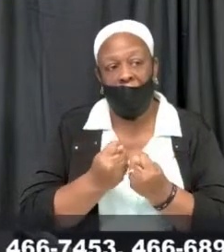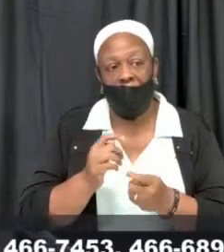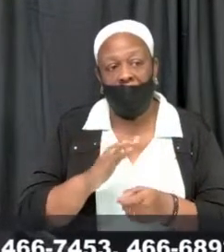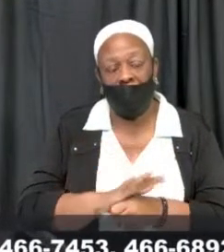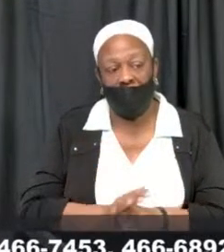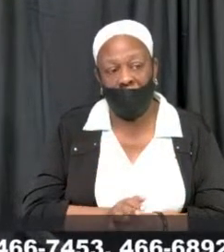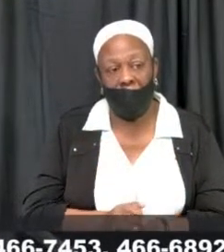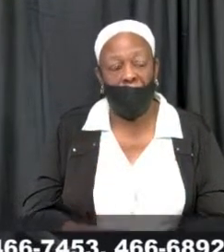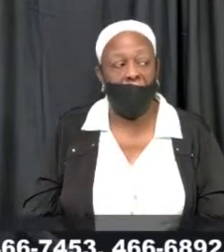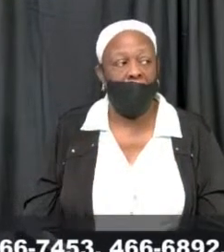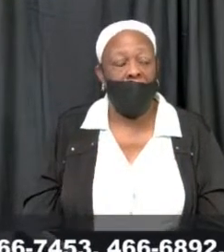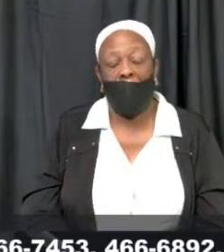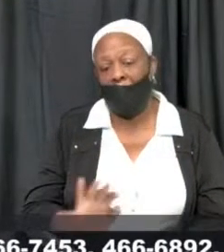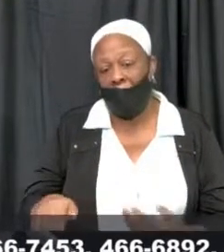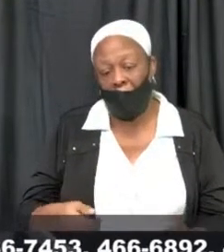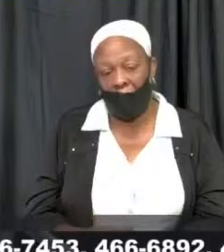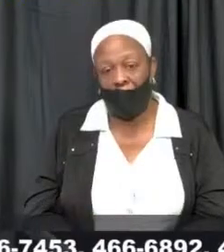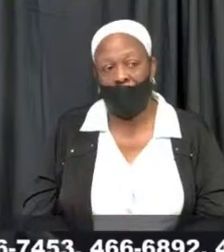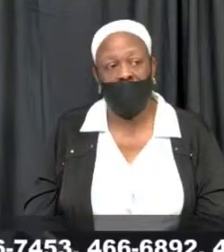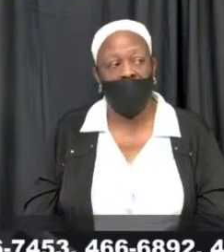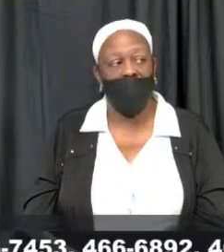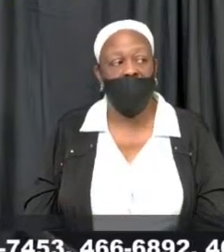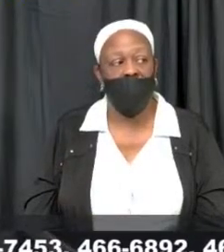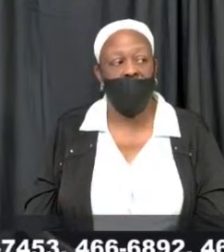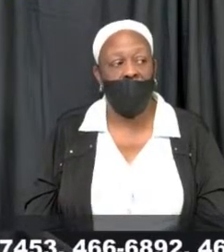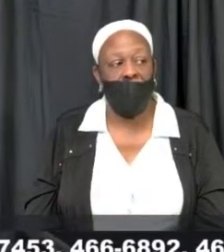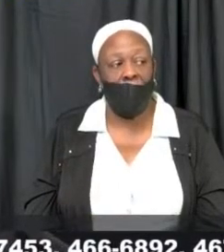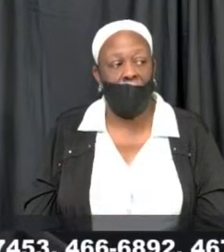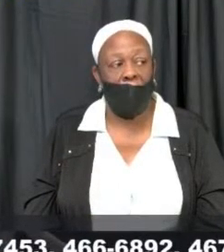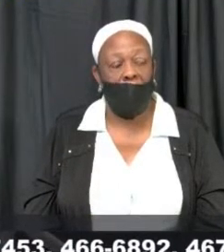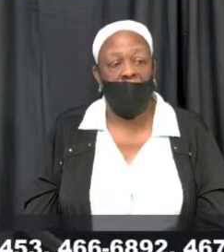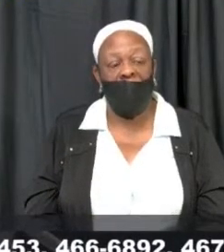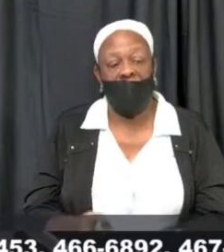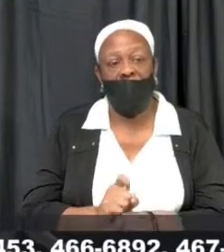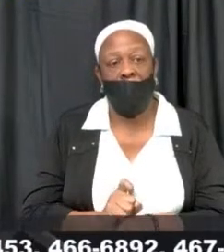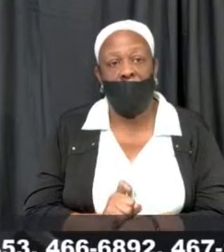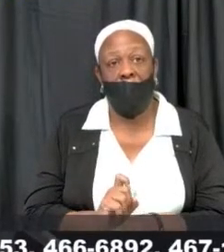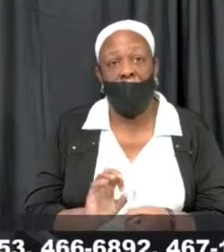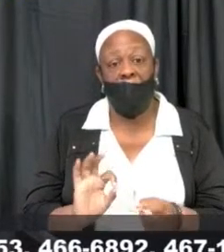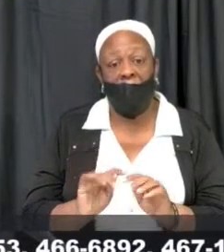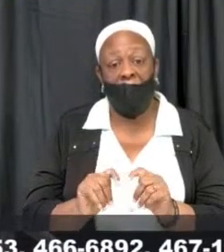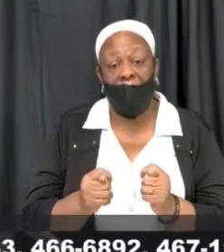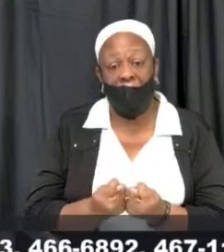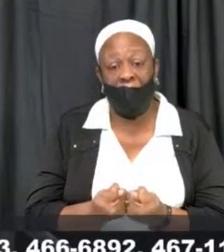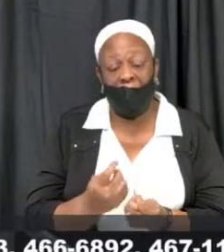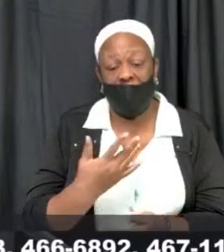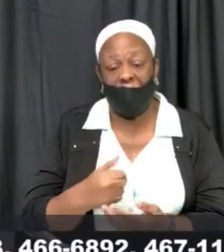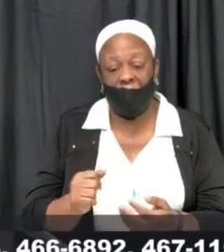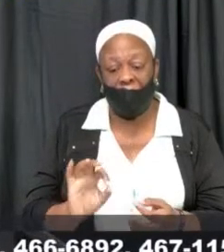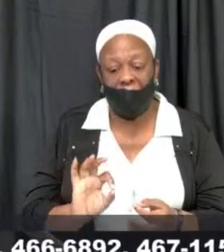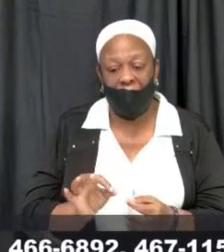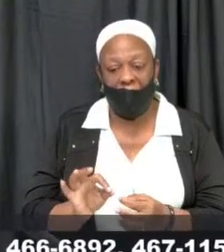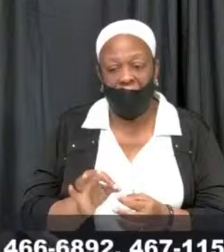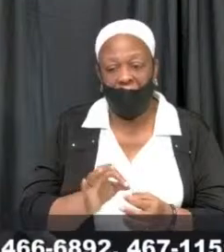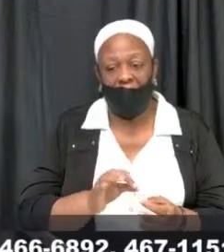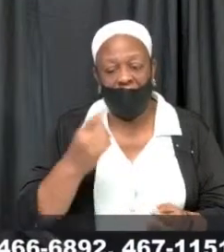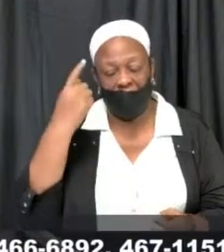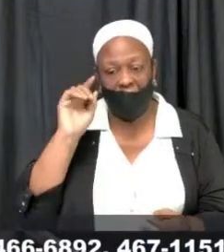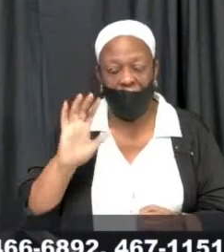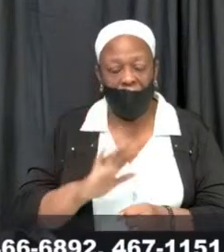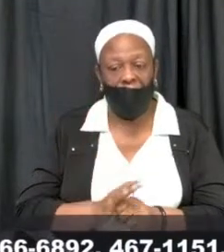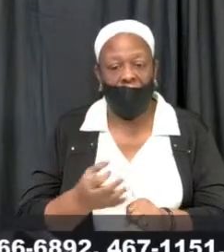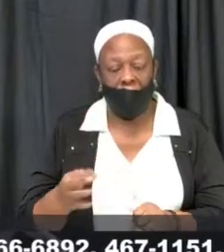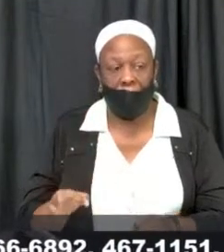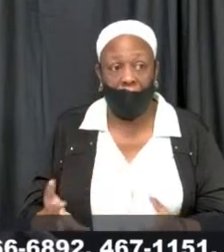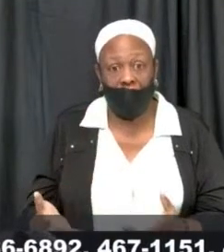Vincent Byron, and co-chair of the Disaster Mitigation Council, the Honorable Wendy Phipps. Thank you to all